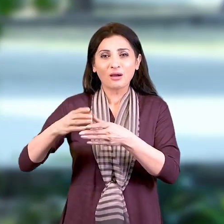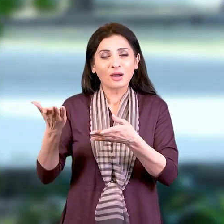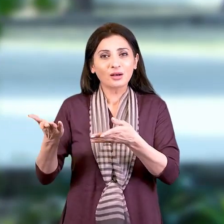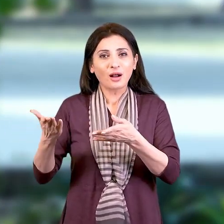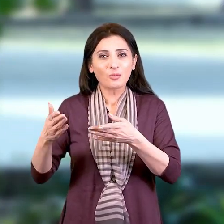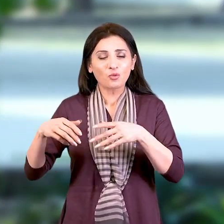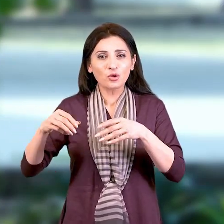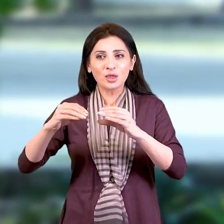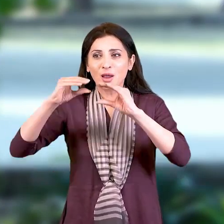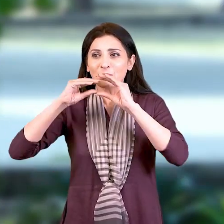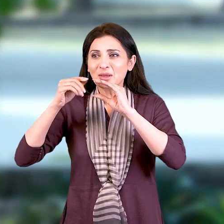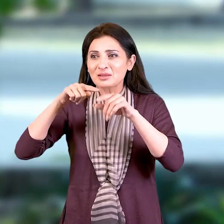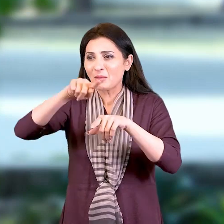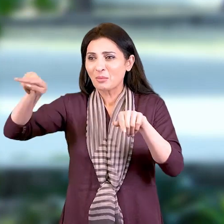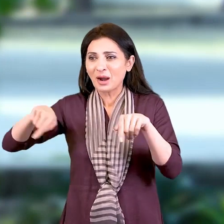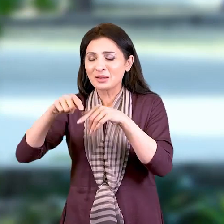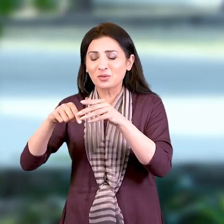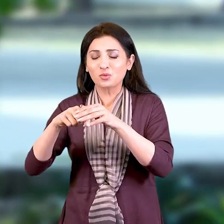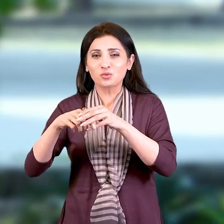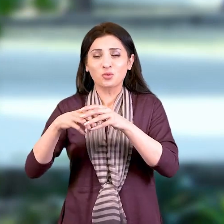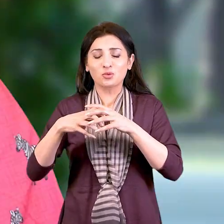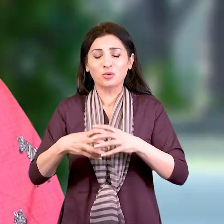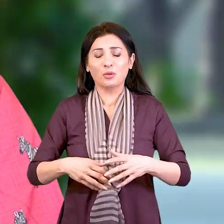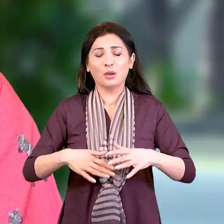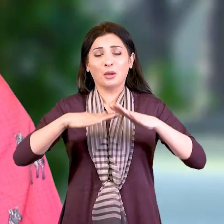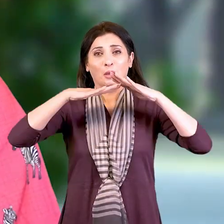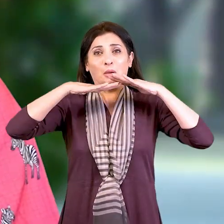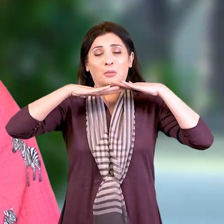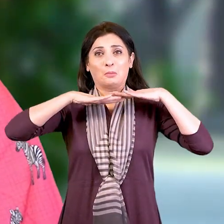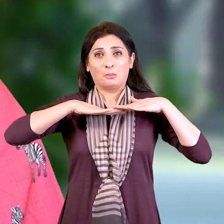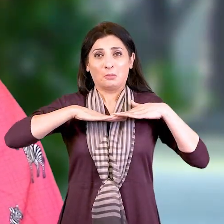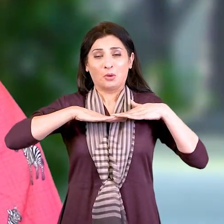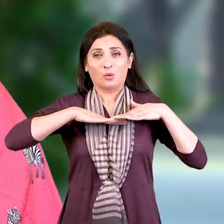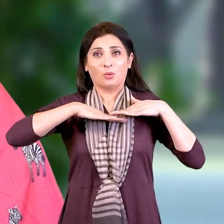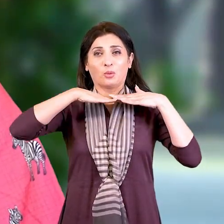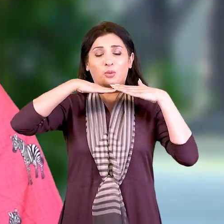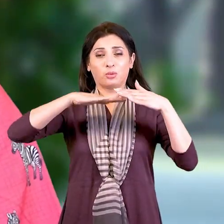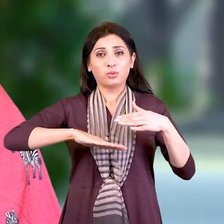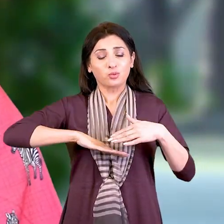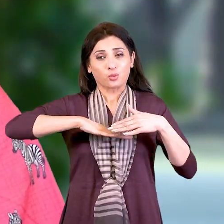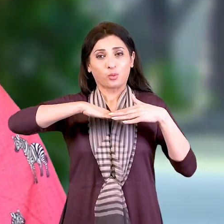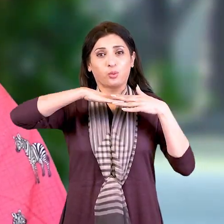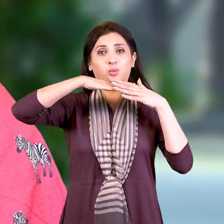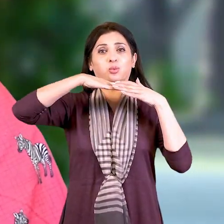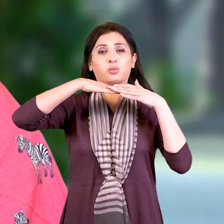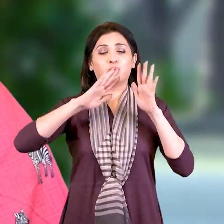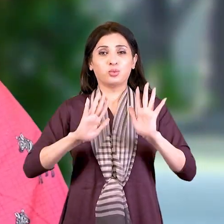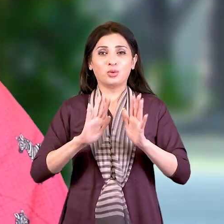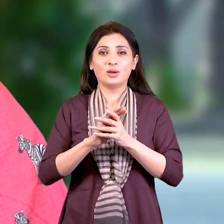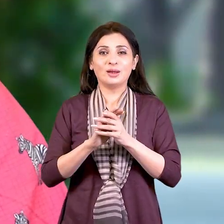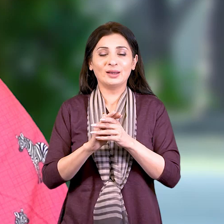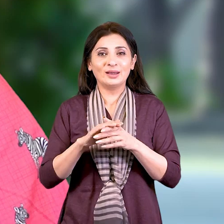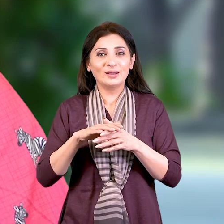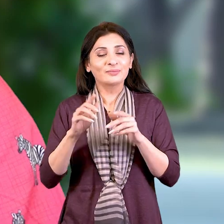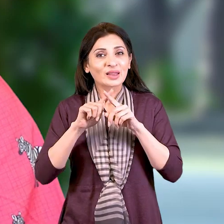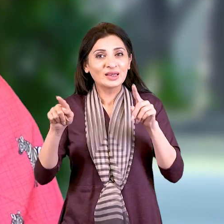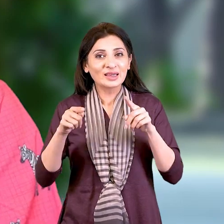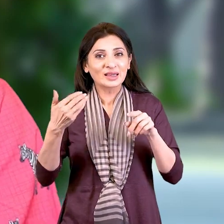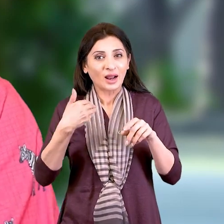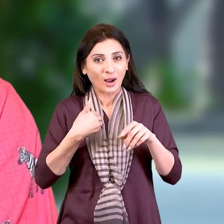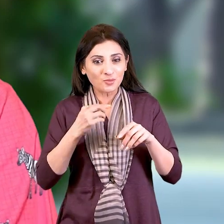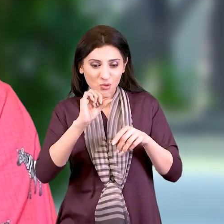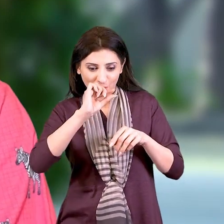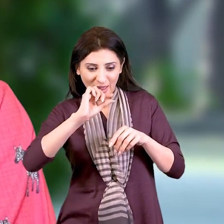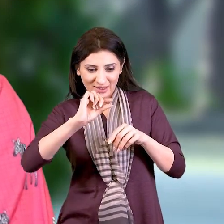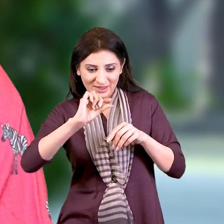a very heavy feeling, whereas the pizza that we have, you are having pizza but it doesn't make you feel very